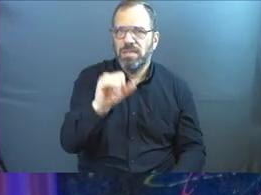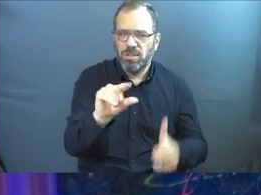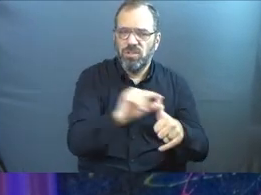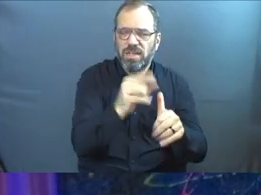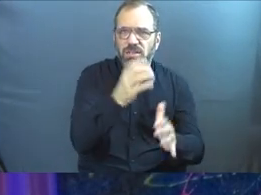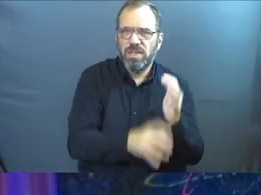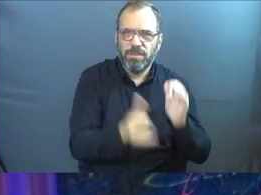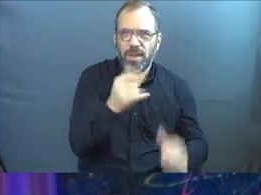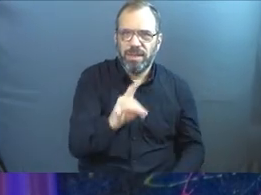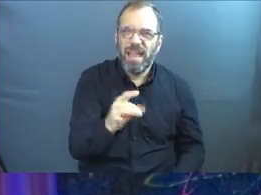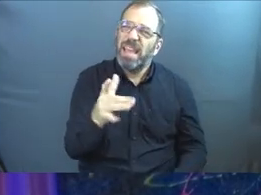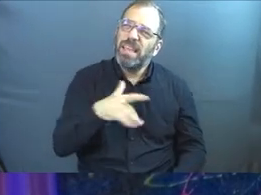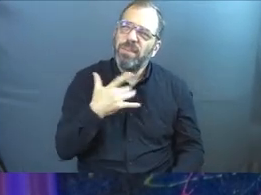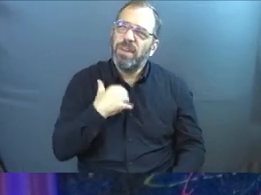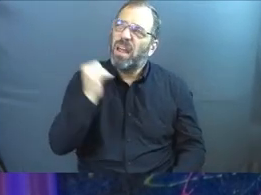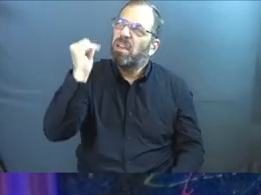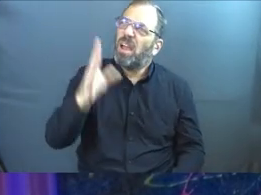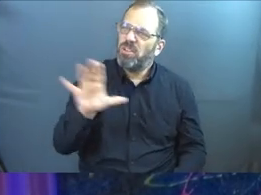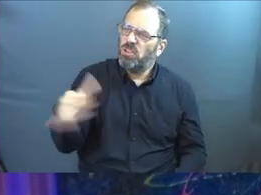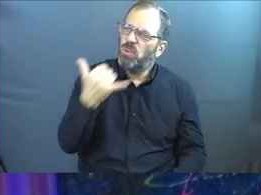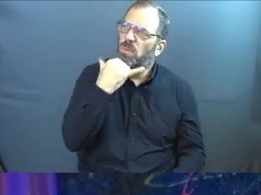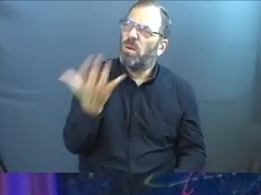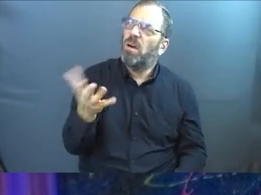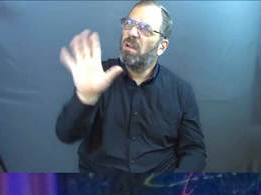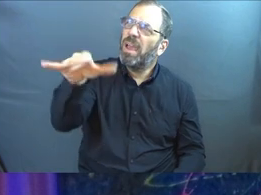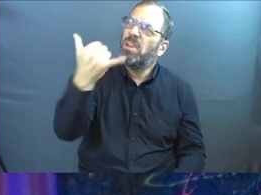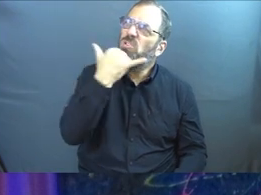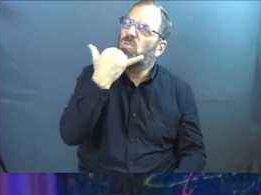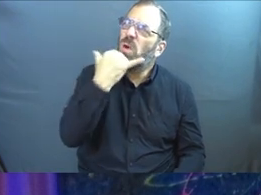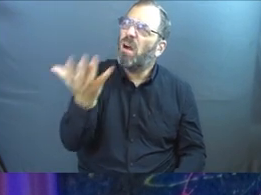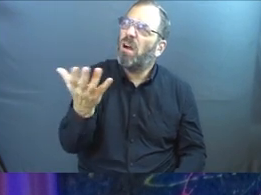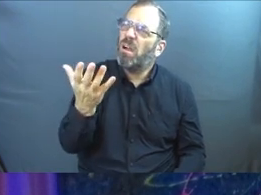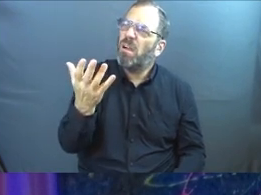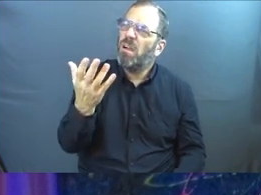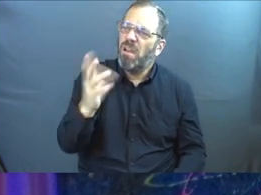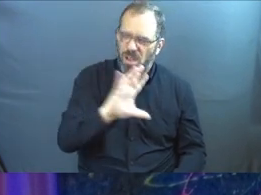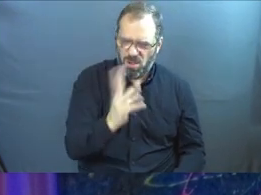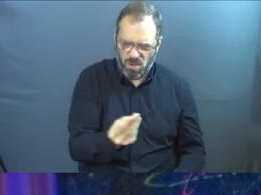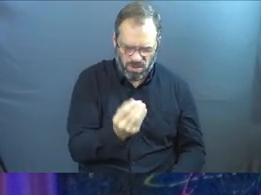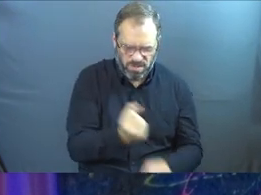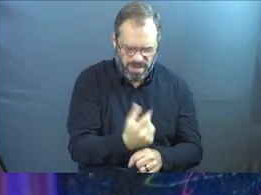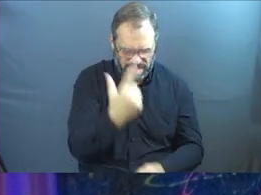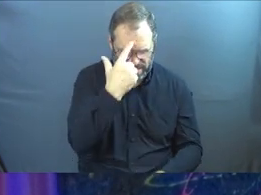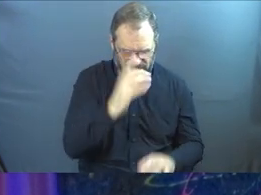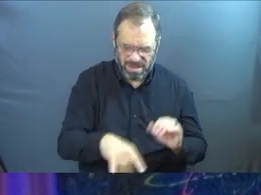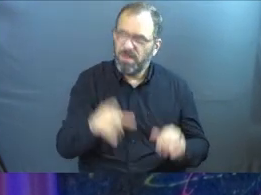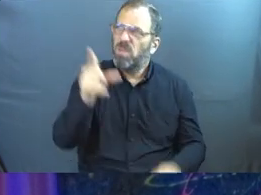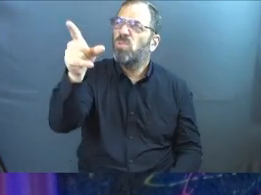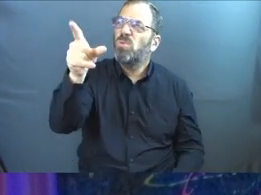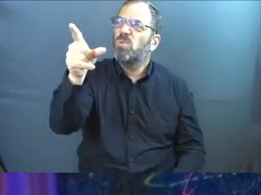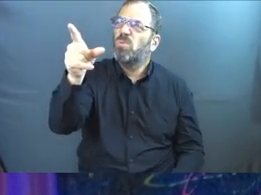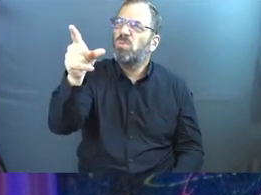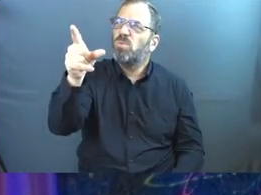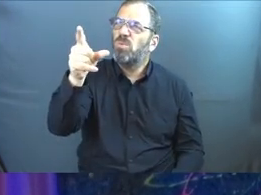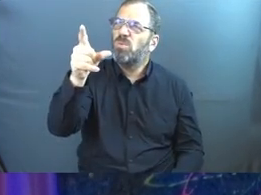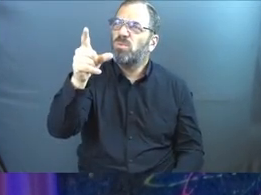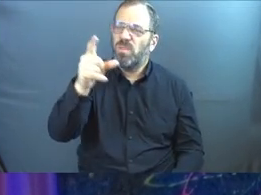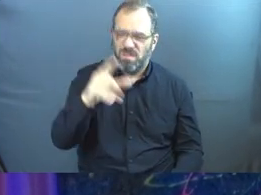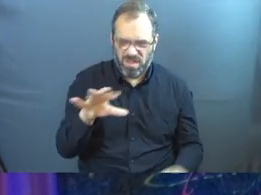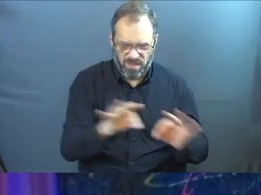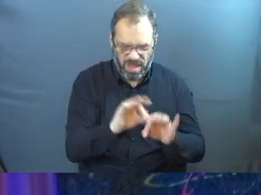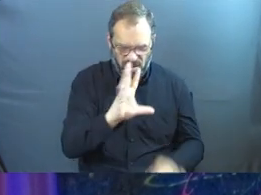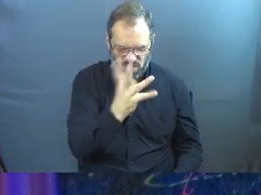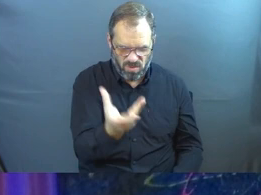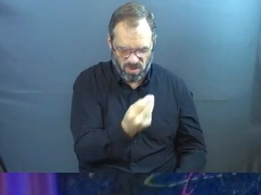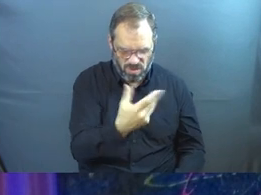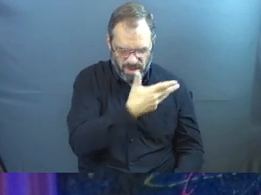the wrong thing. You ever felt like that? Ever feel like culture makes more sense to me than you do, God? The values